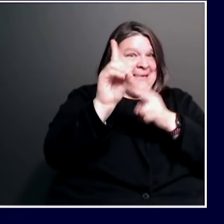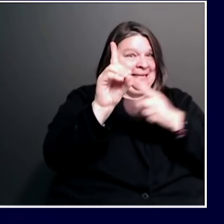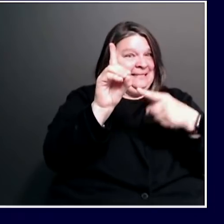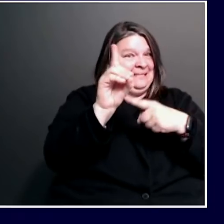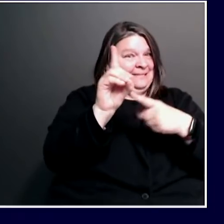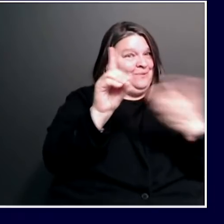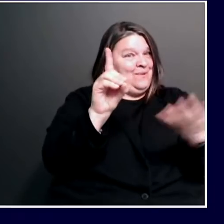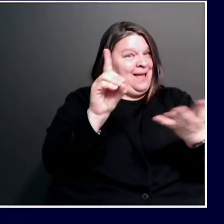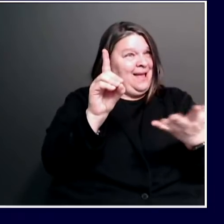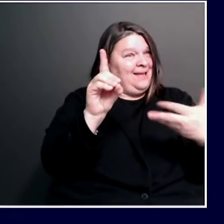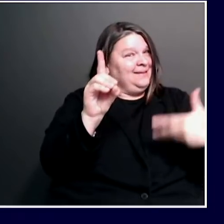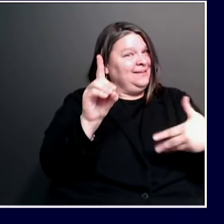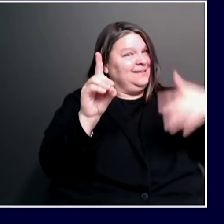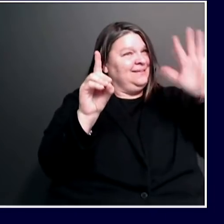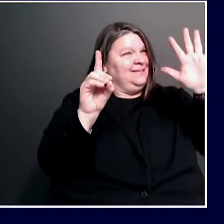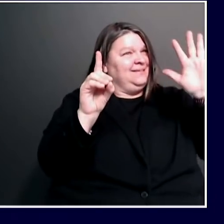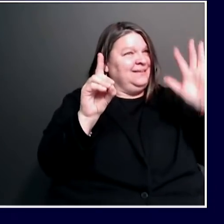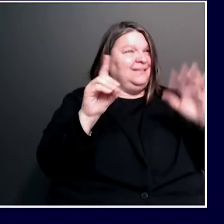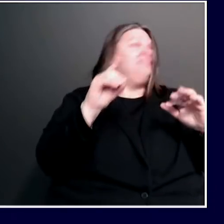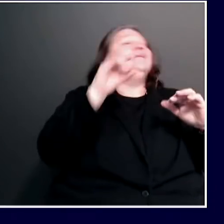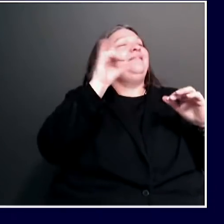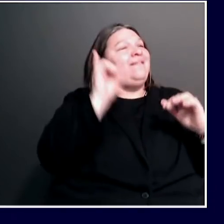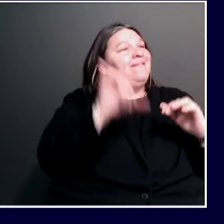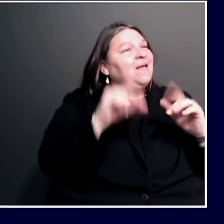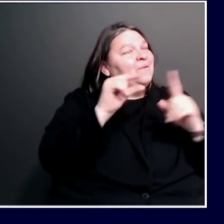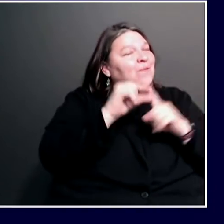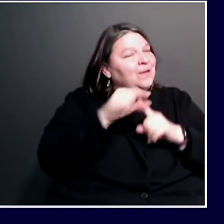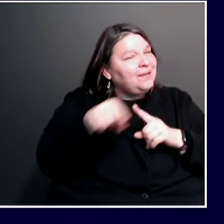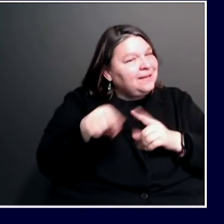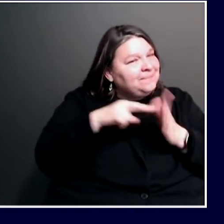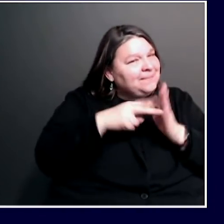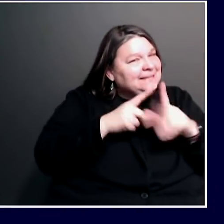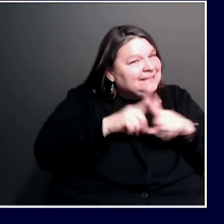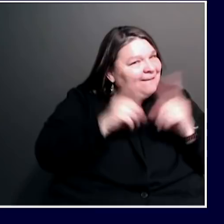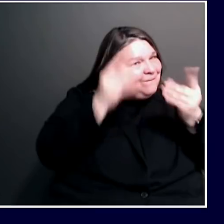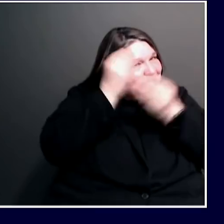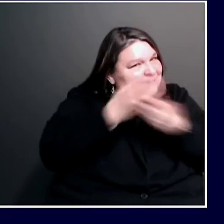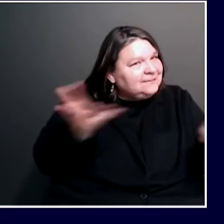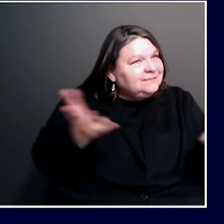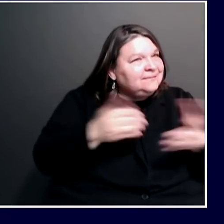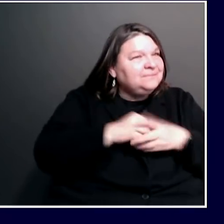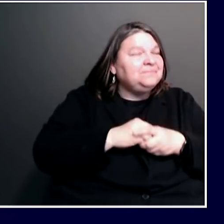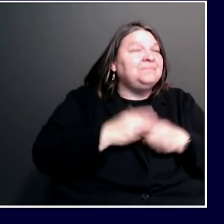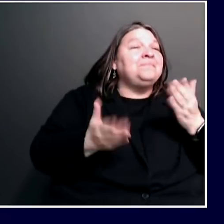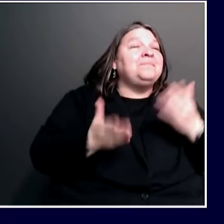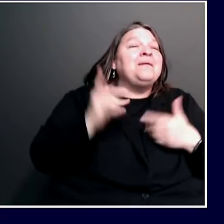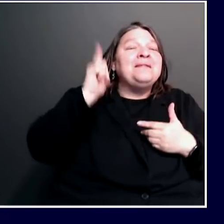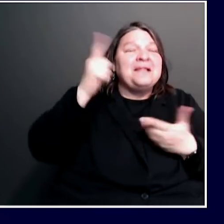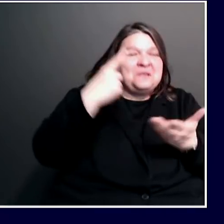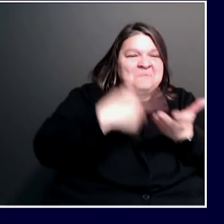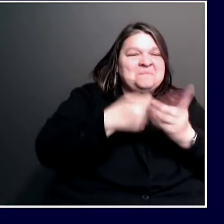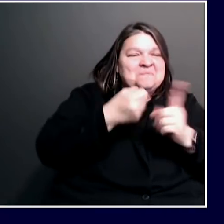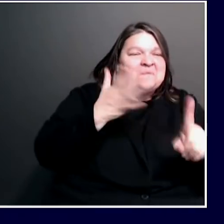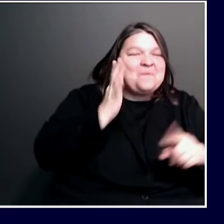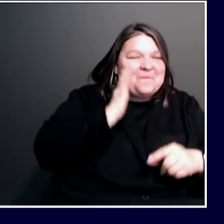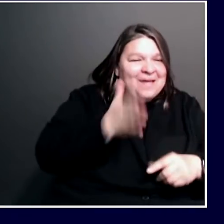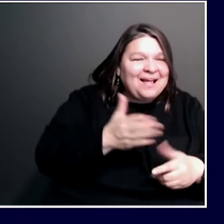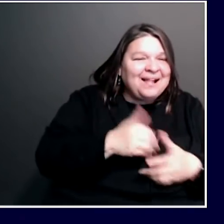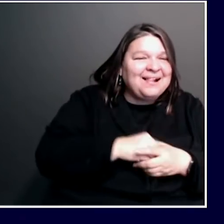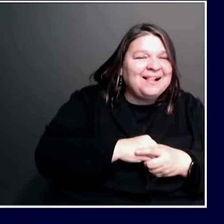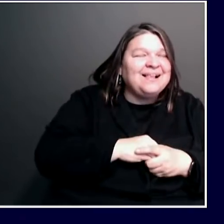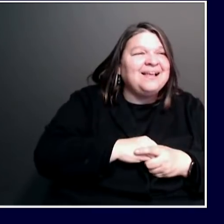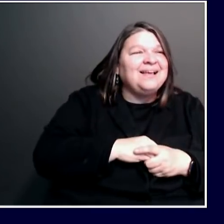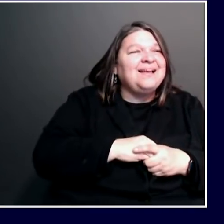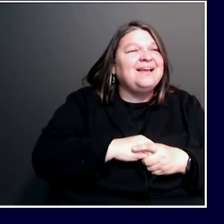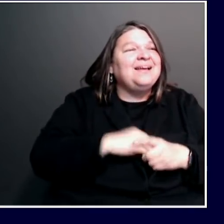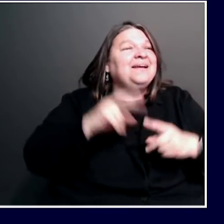think it means. So we got to talk more, maybe at another time, about what the last phases of the Omicron surge look like and whether